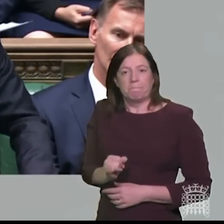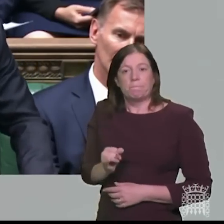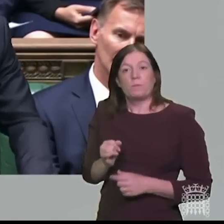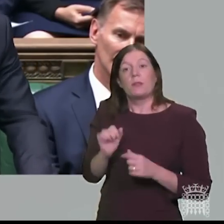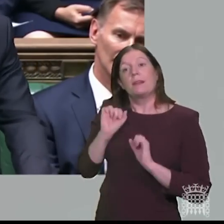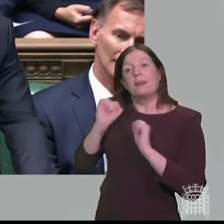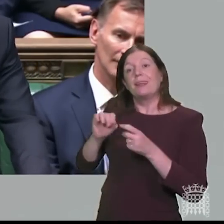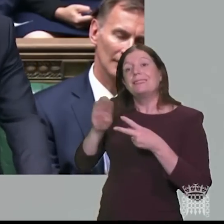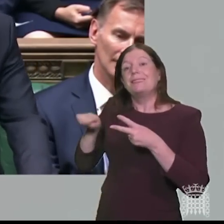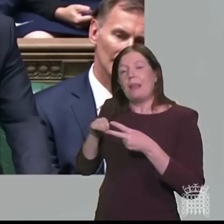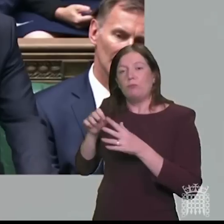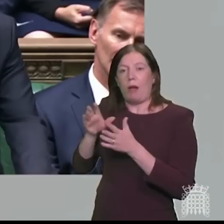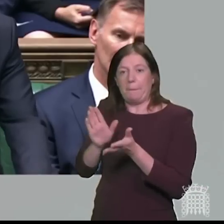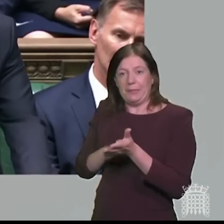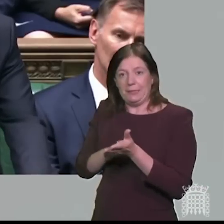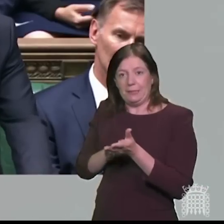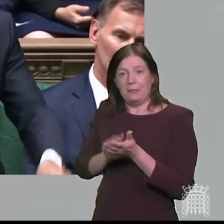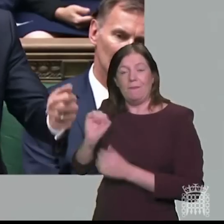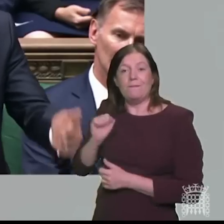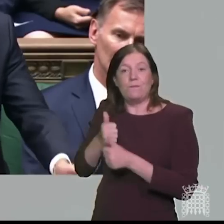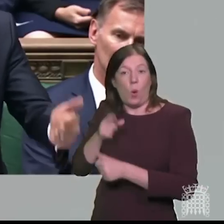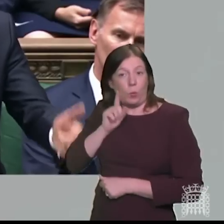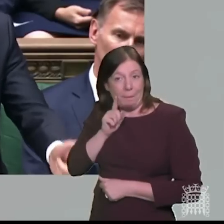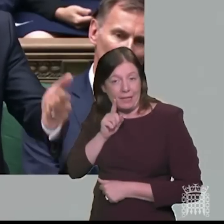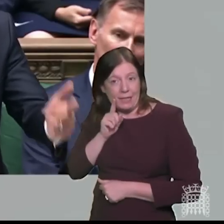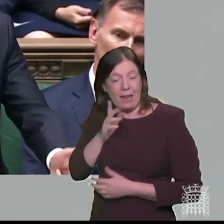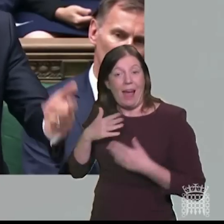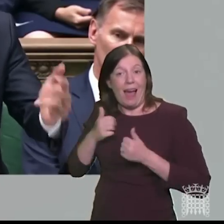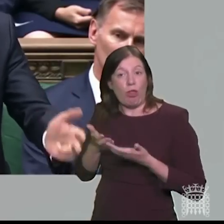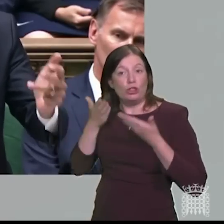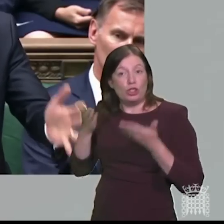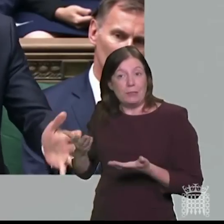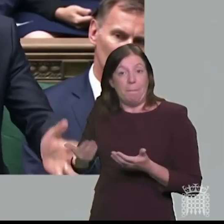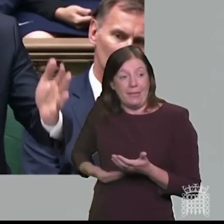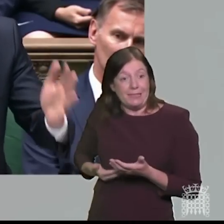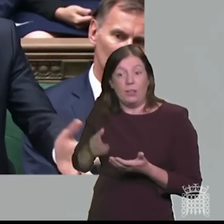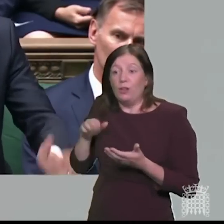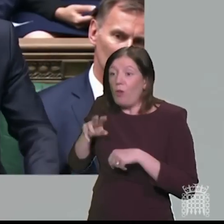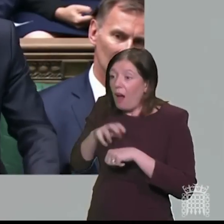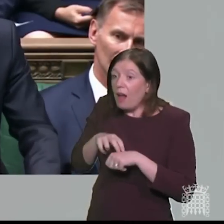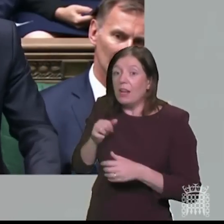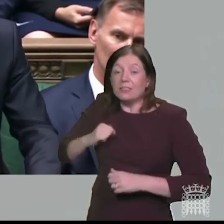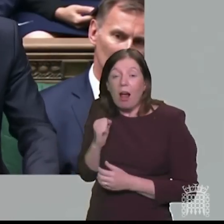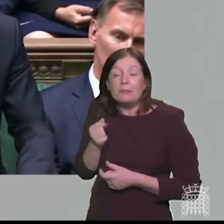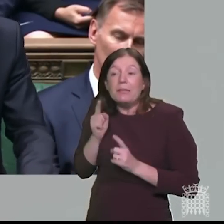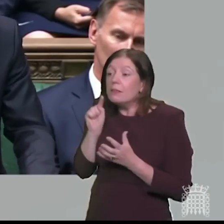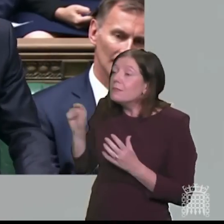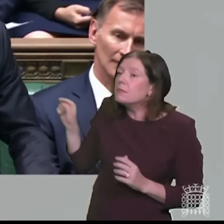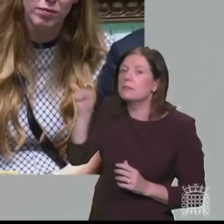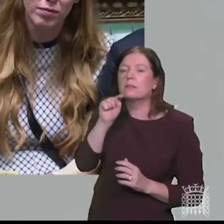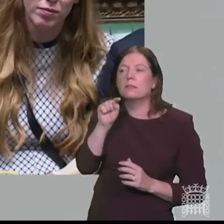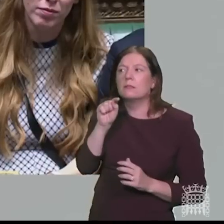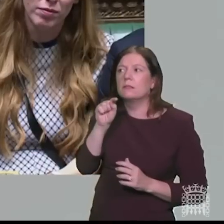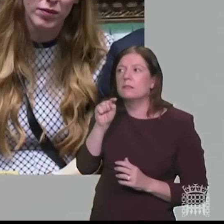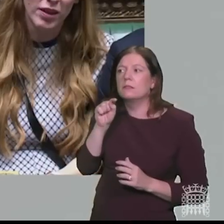shadow Deputy Prime Minister, the shadow Minister for Women, the shadow Health, Justice, Defence, Business, Northern Ireland and Scotland ministers are all